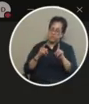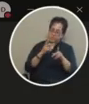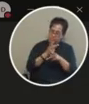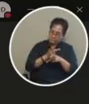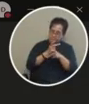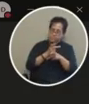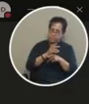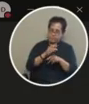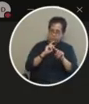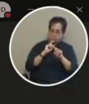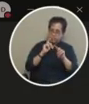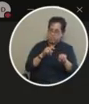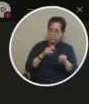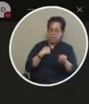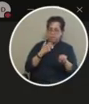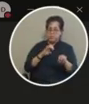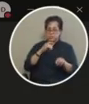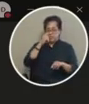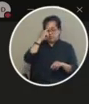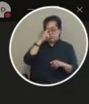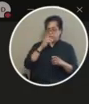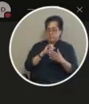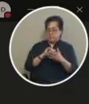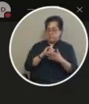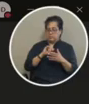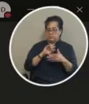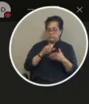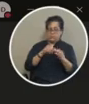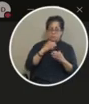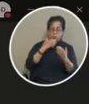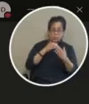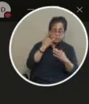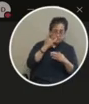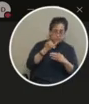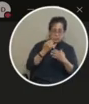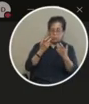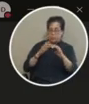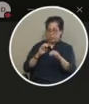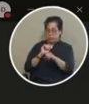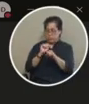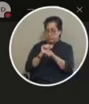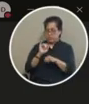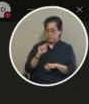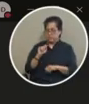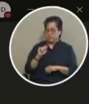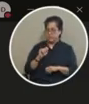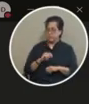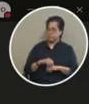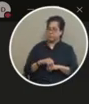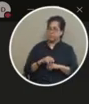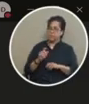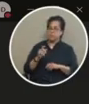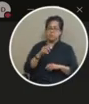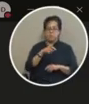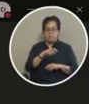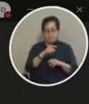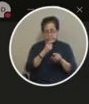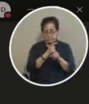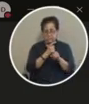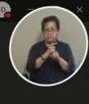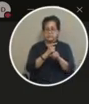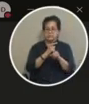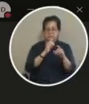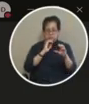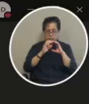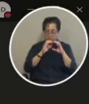careful in his responses, but I don't want you to think that those aren't good ideas and aren't things that are already being worked. Right, and communication is